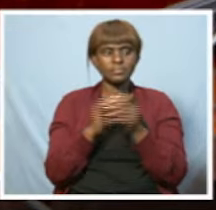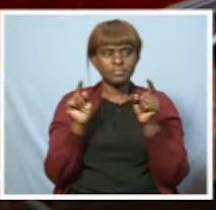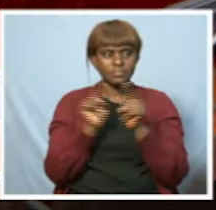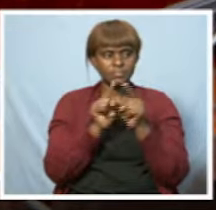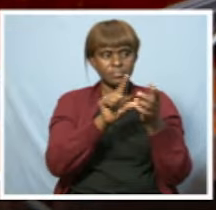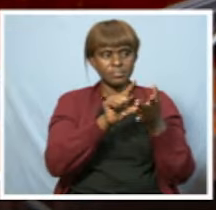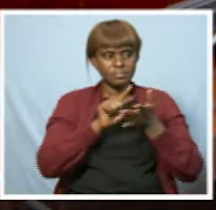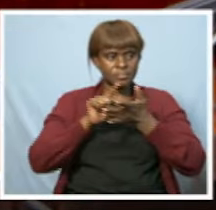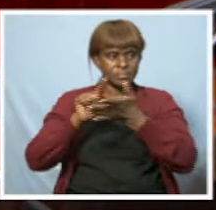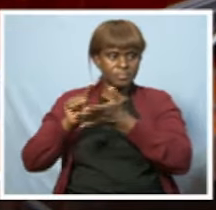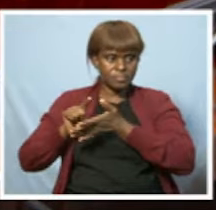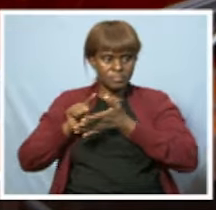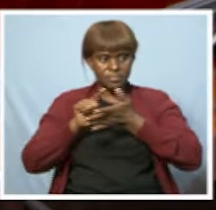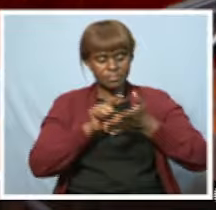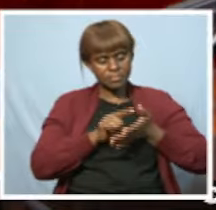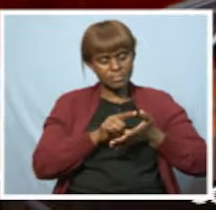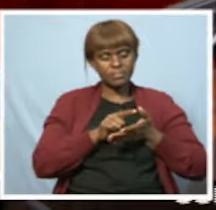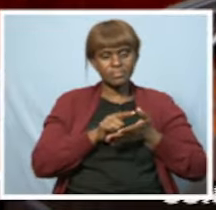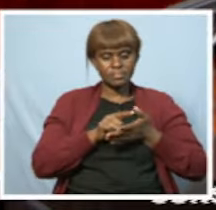loans